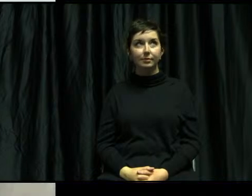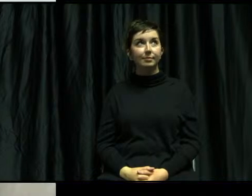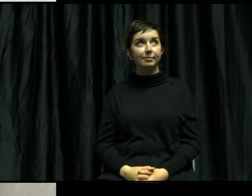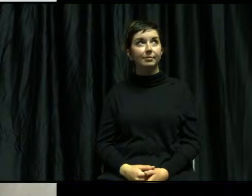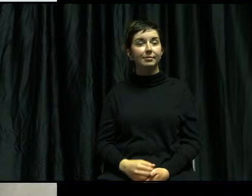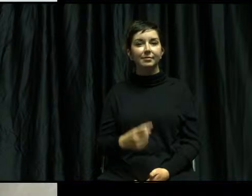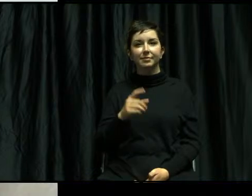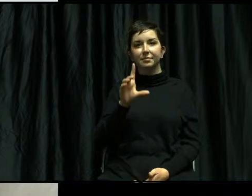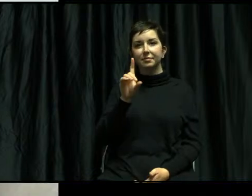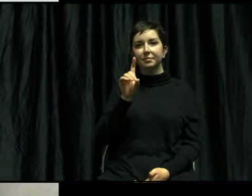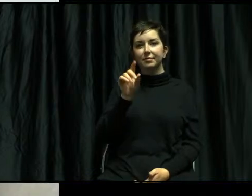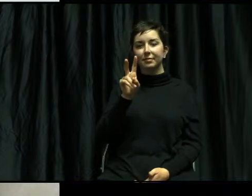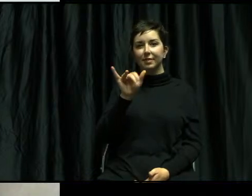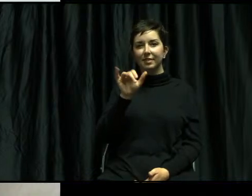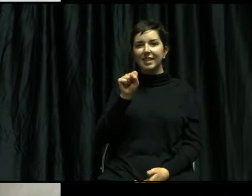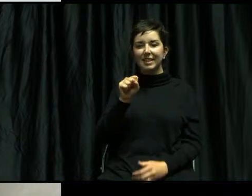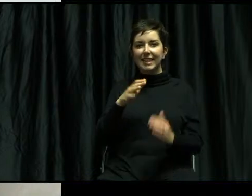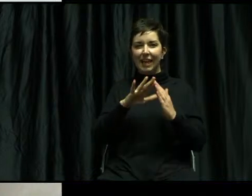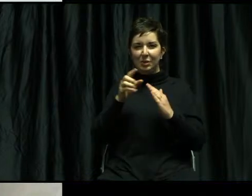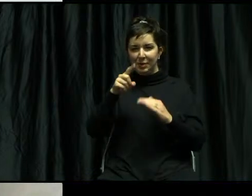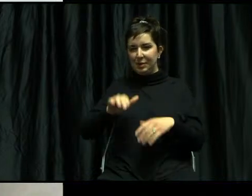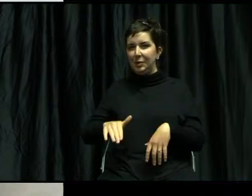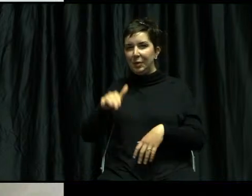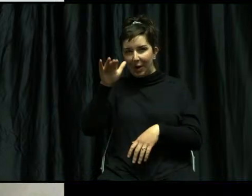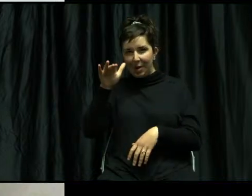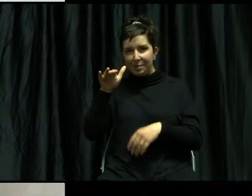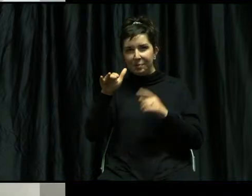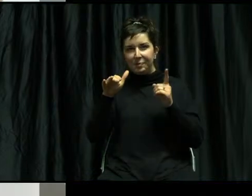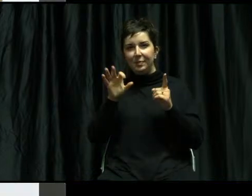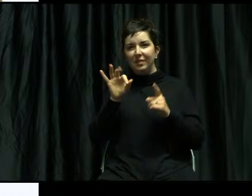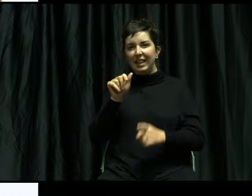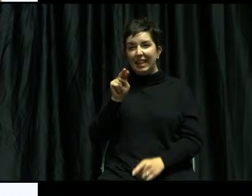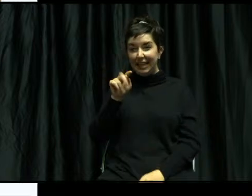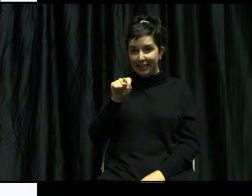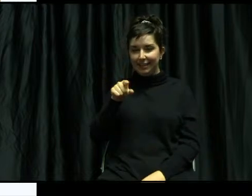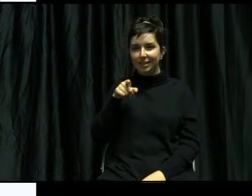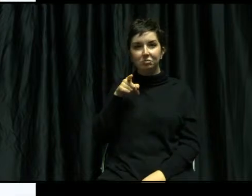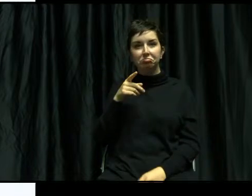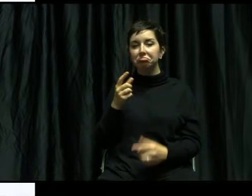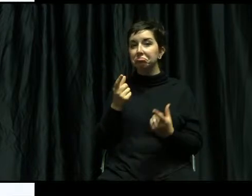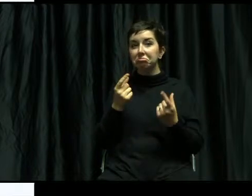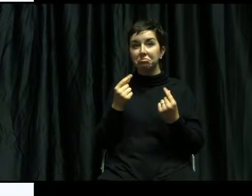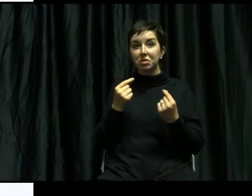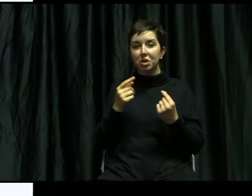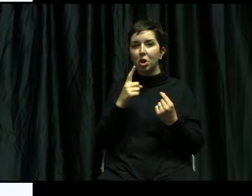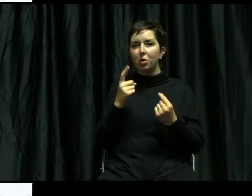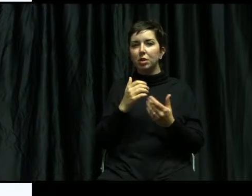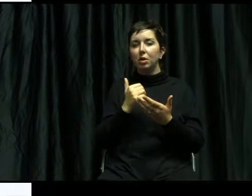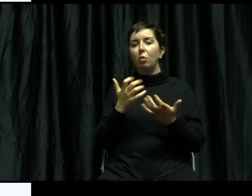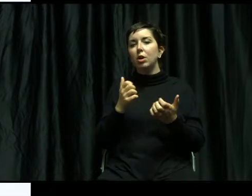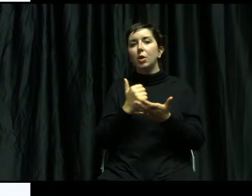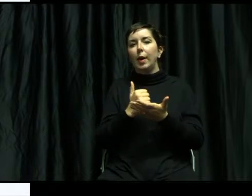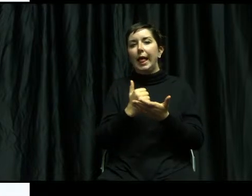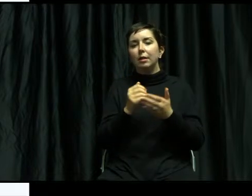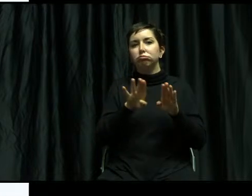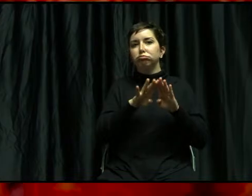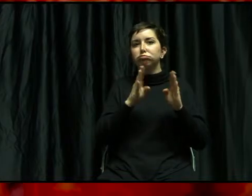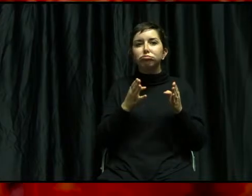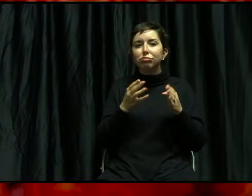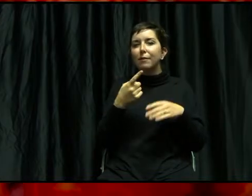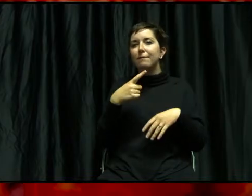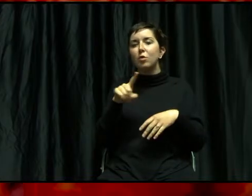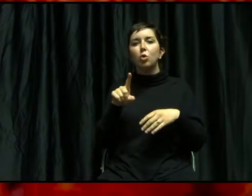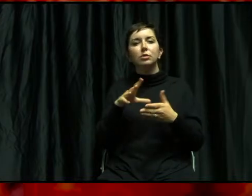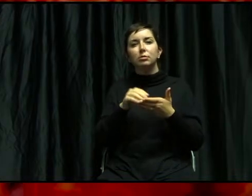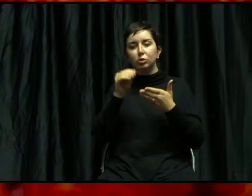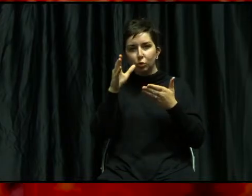Davis County native Lou Jean Flint has spent a lifetime creating opportunities and opening doors for students through higher education. At